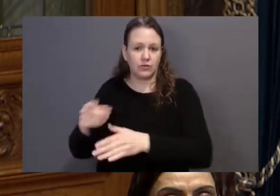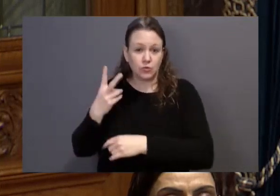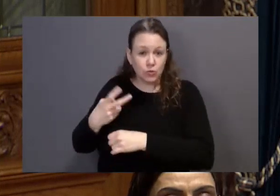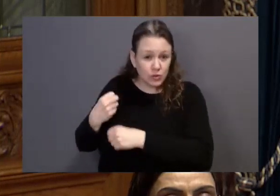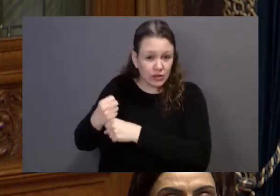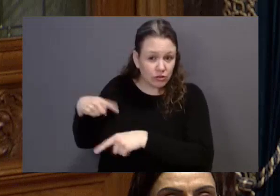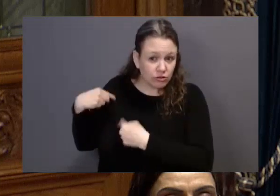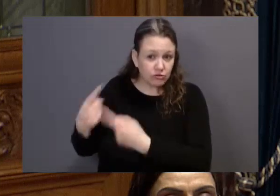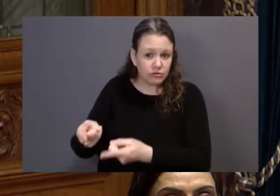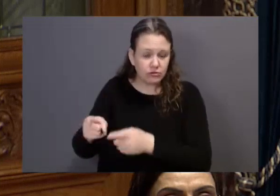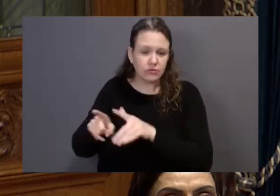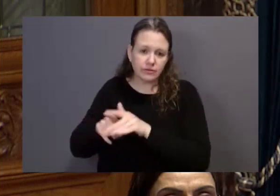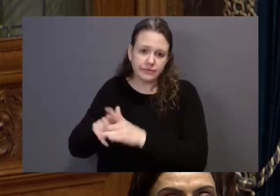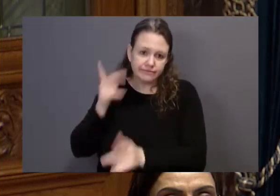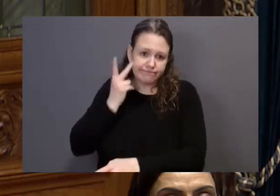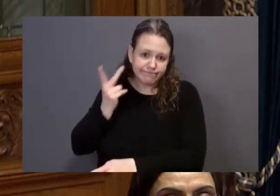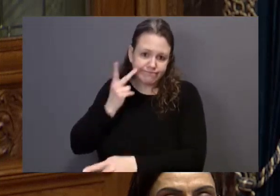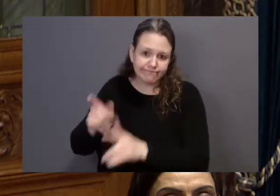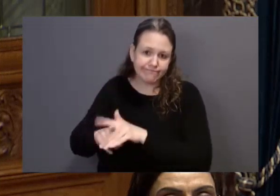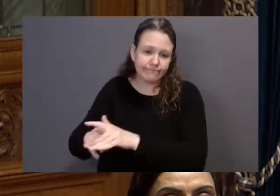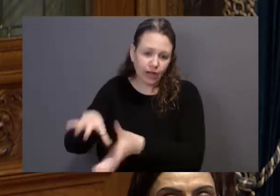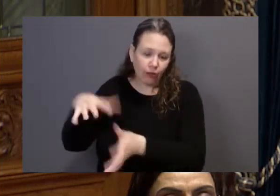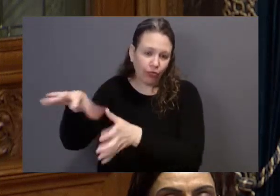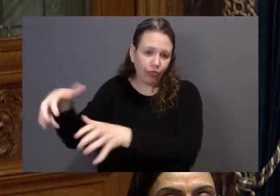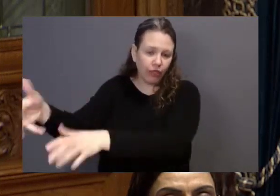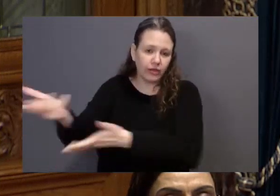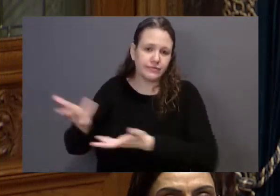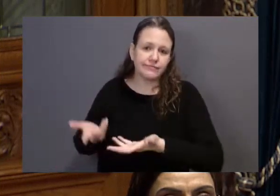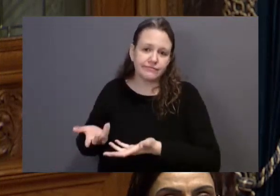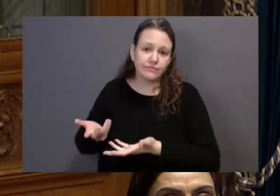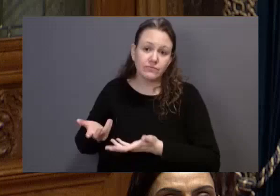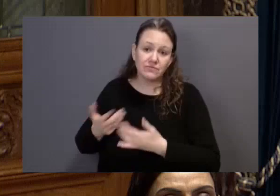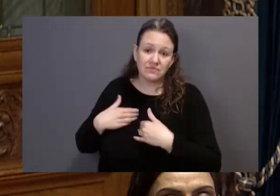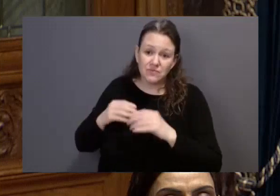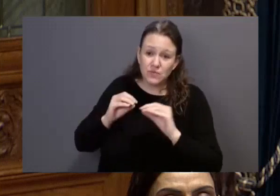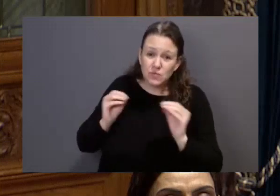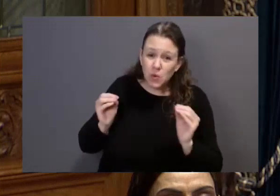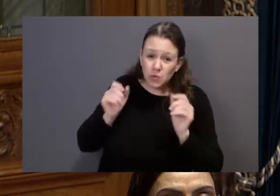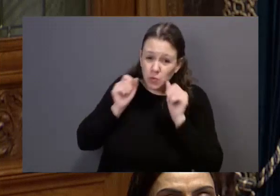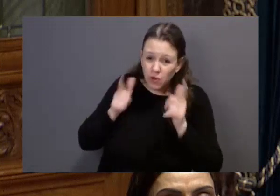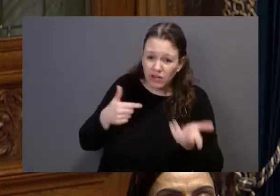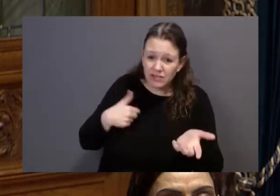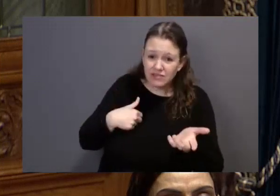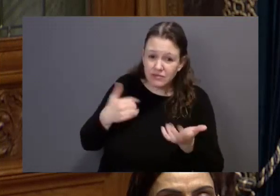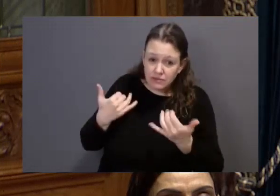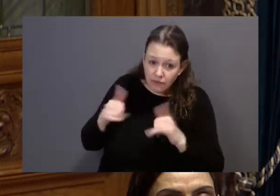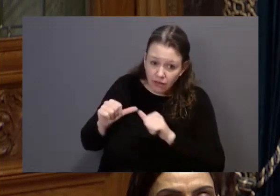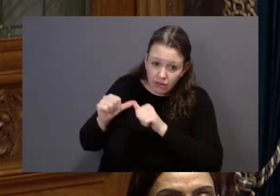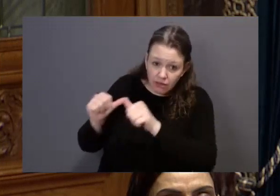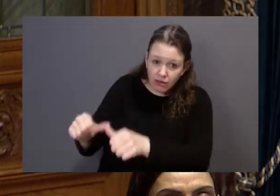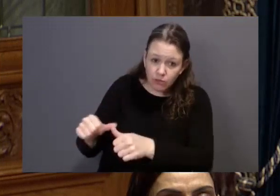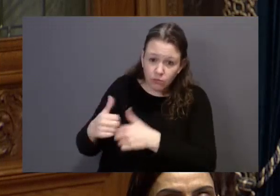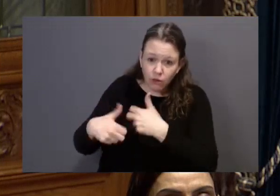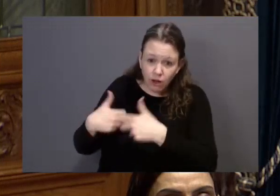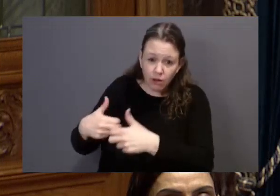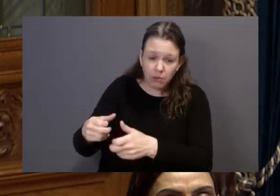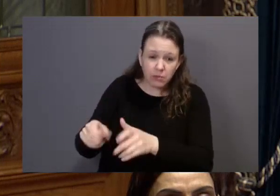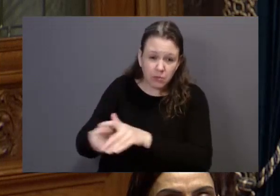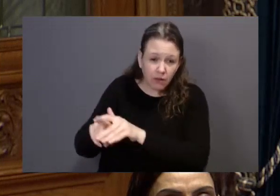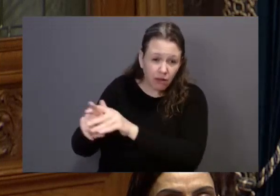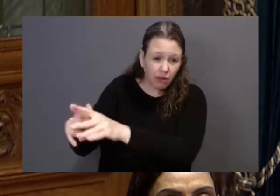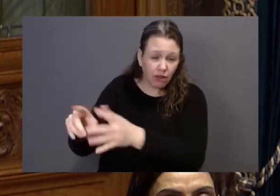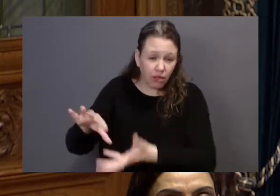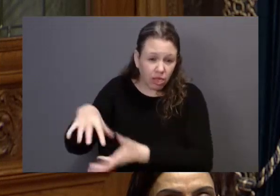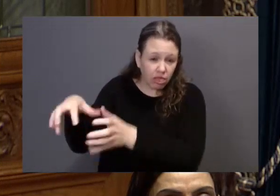minister, hopefully, the jurisdictional issue exists. Mr. Sauvé encourages the public safety minister to, quote, be